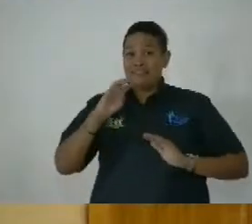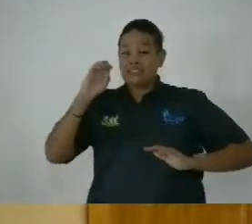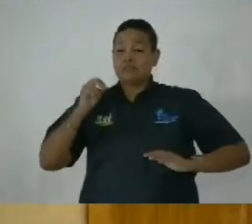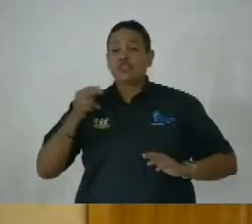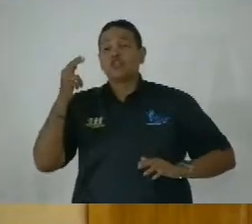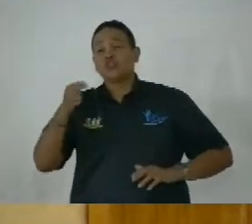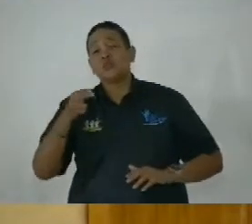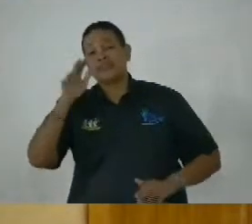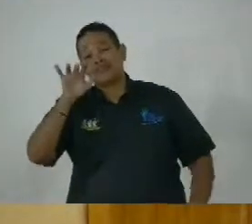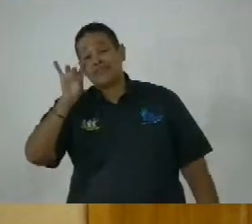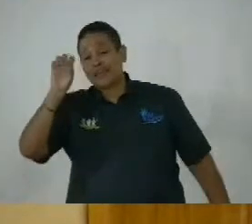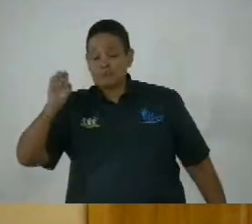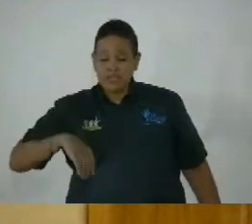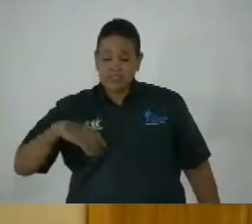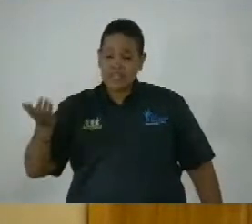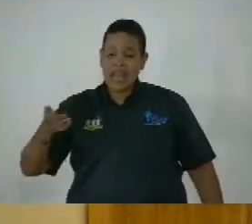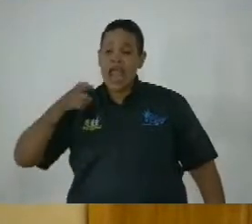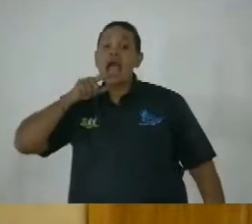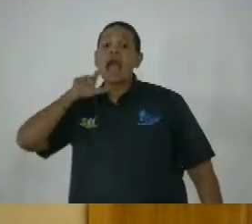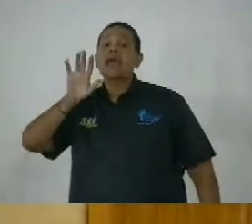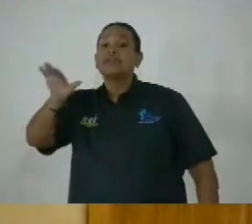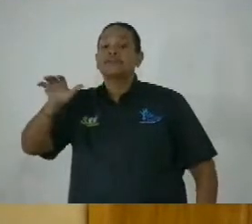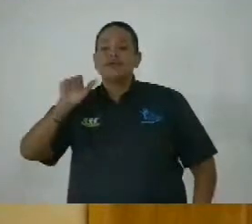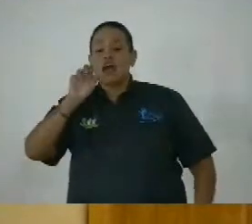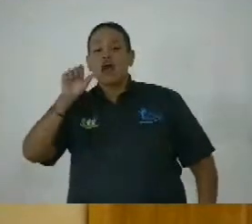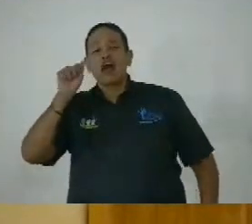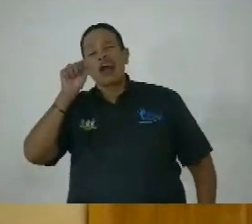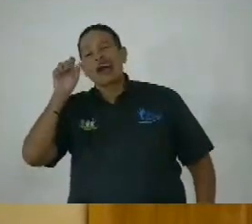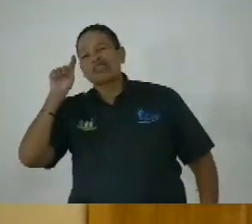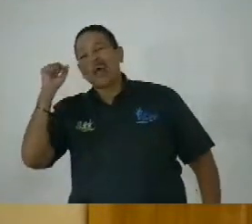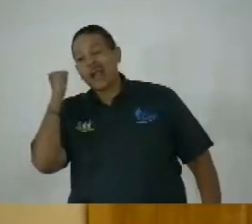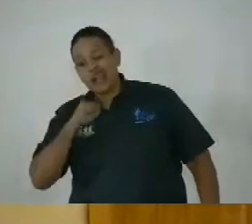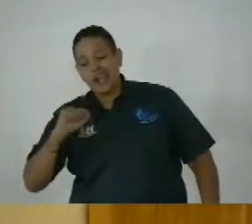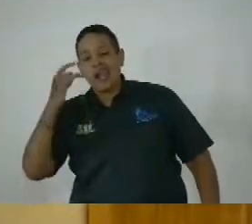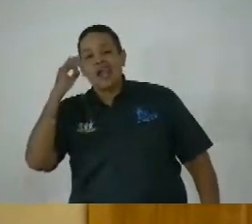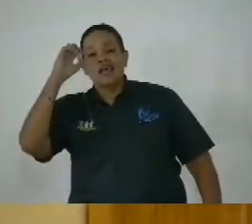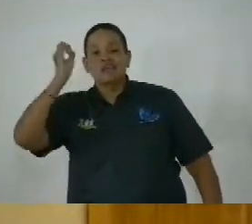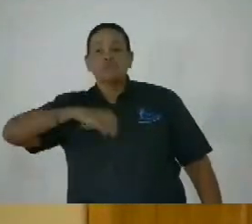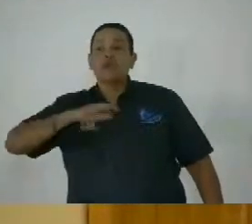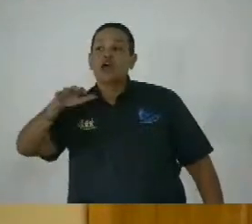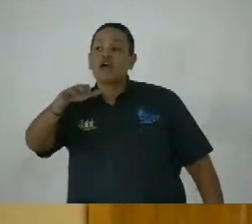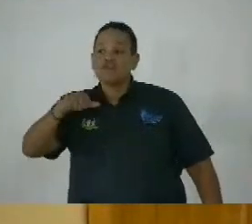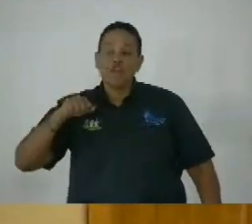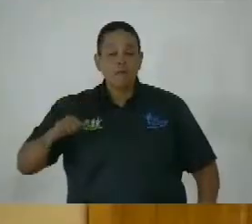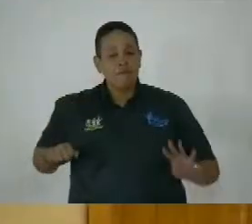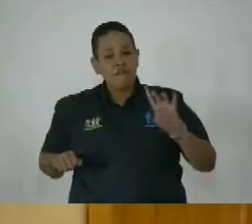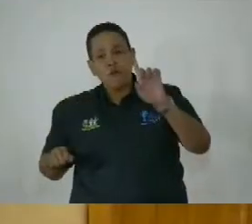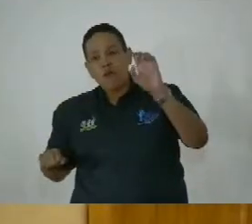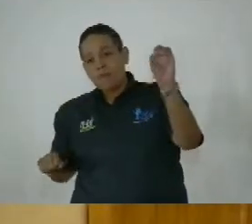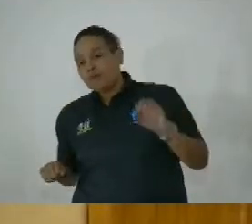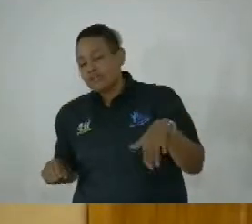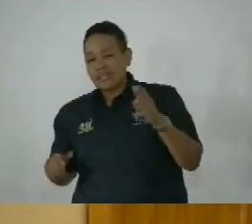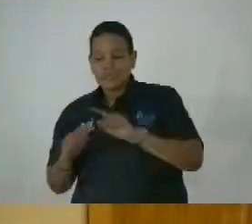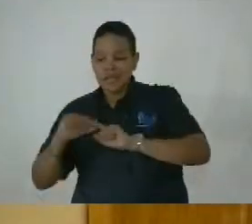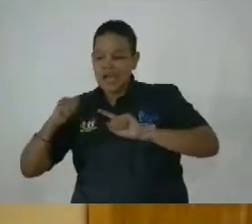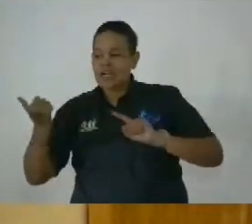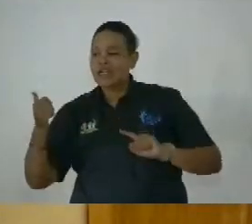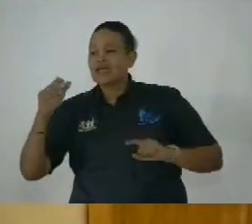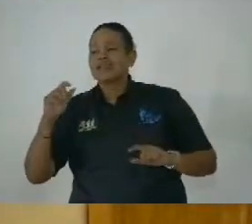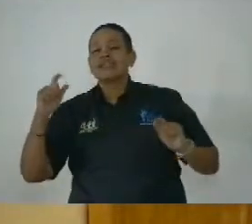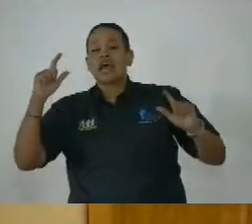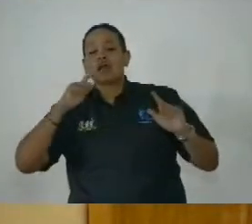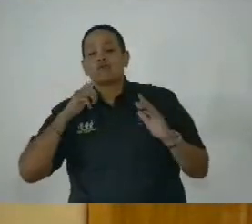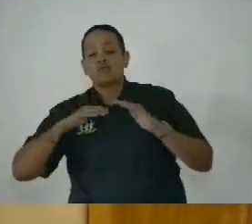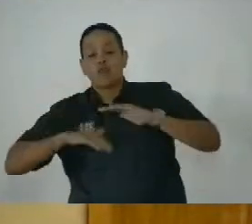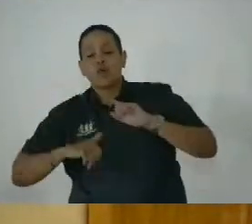shootings, 58%, aggravated assault, 18%, robberies, 41%. Another diagram will appear below